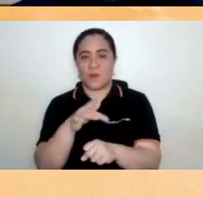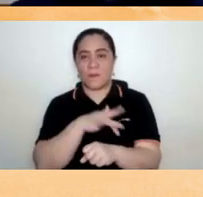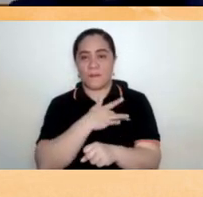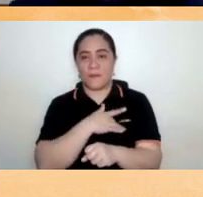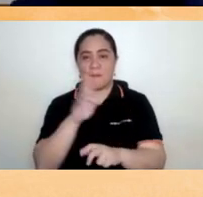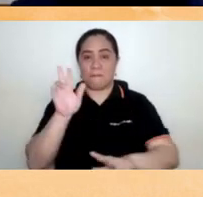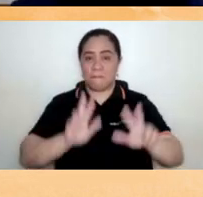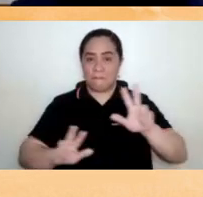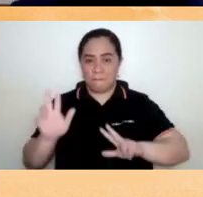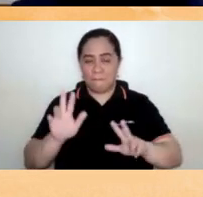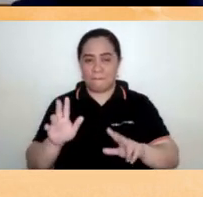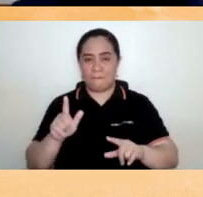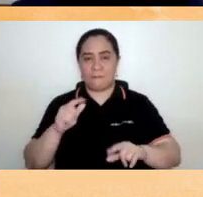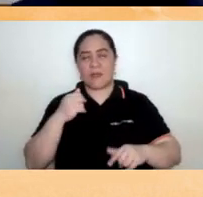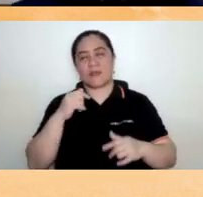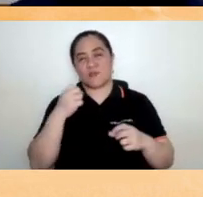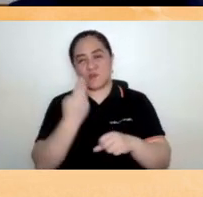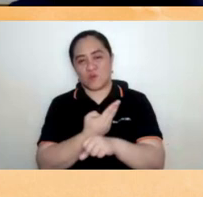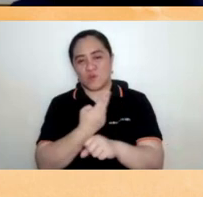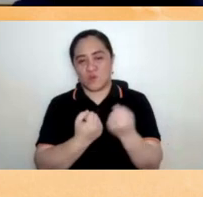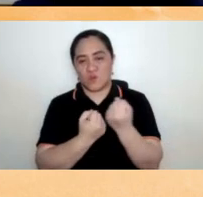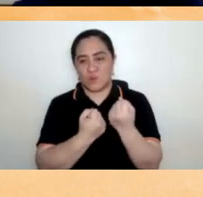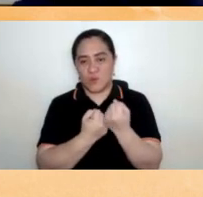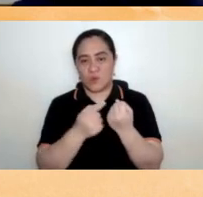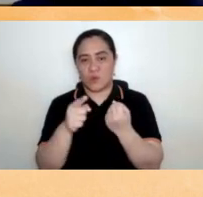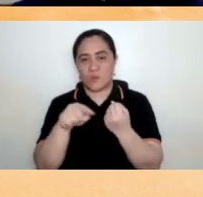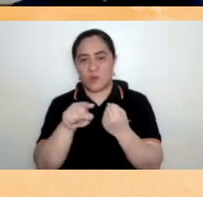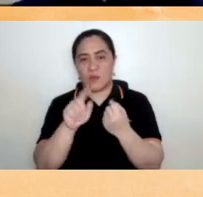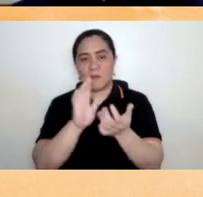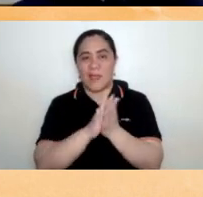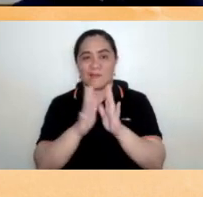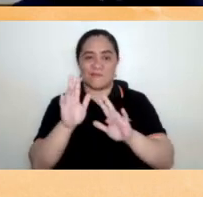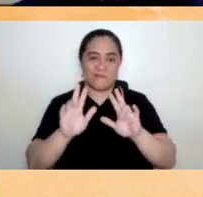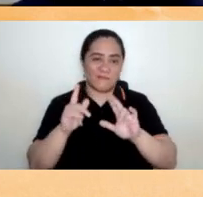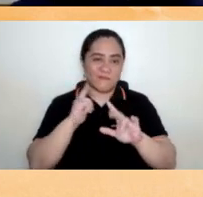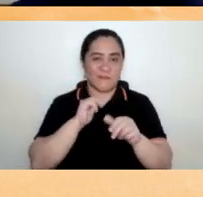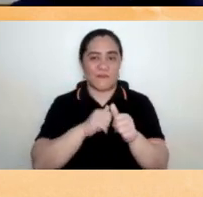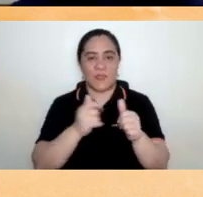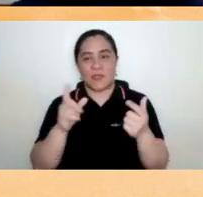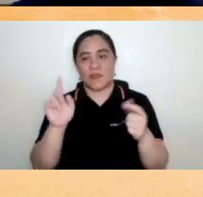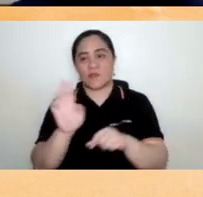panic, anxiety, and stress. So doing exercises with them, like the